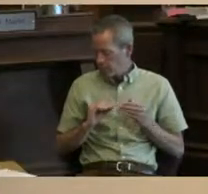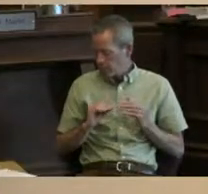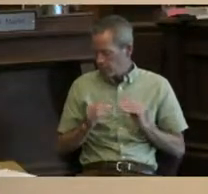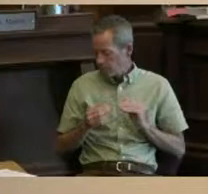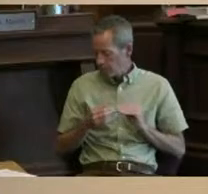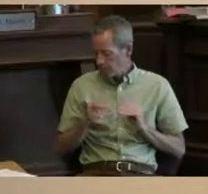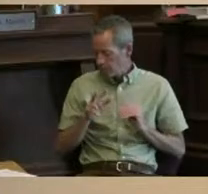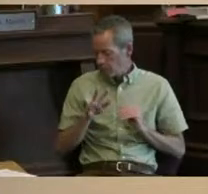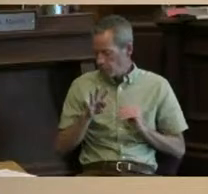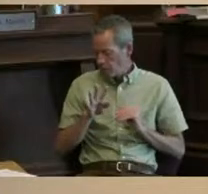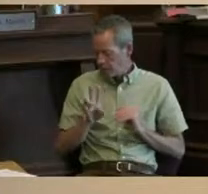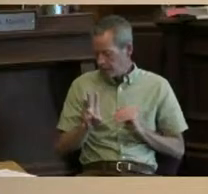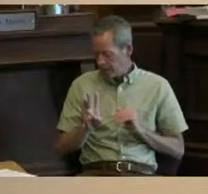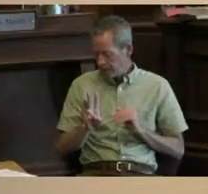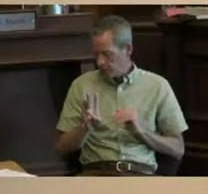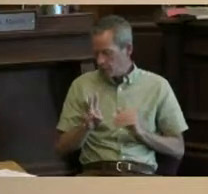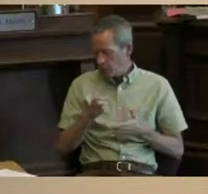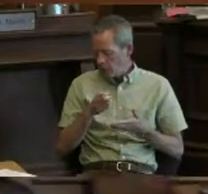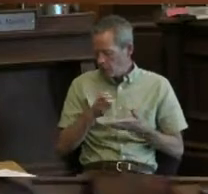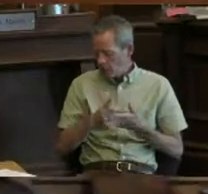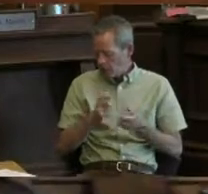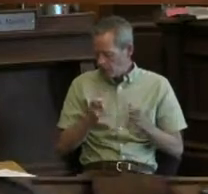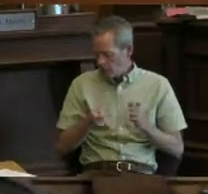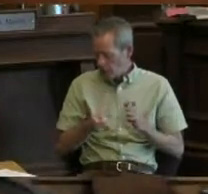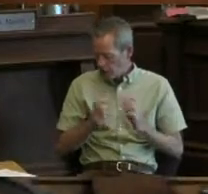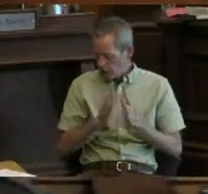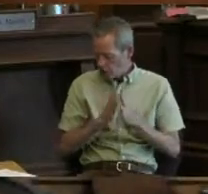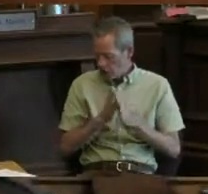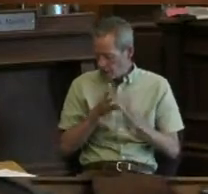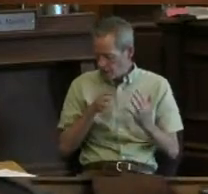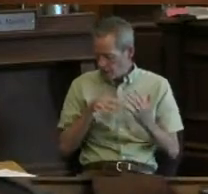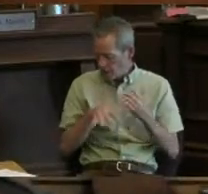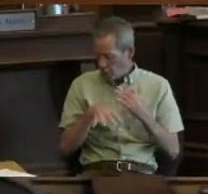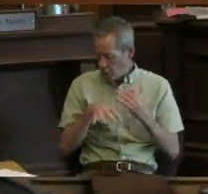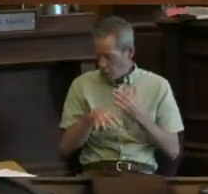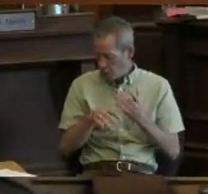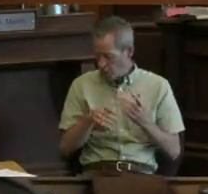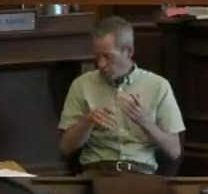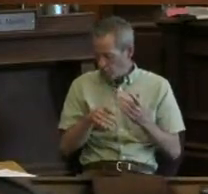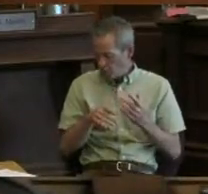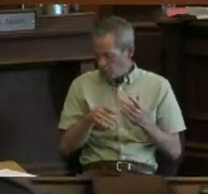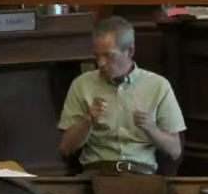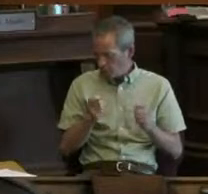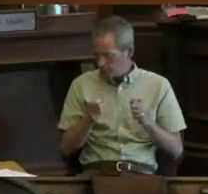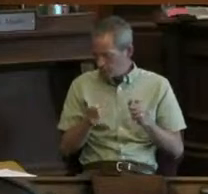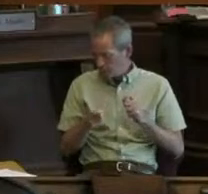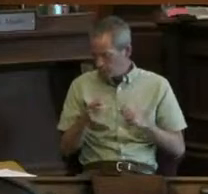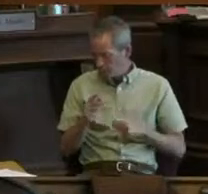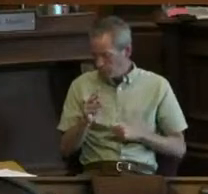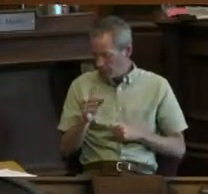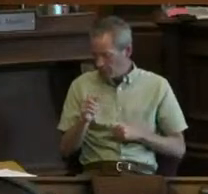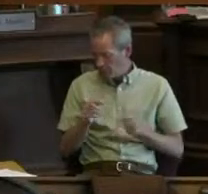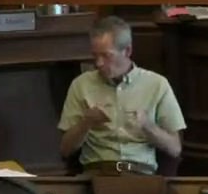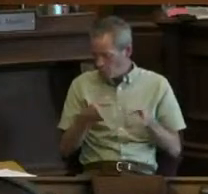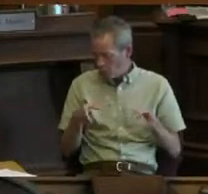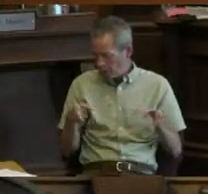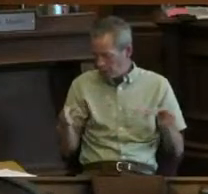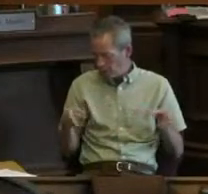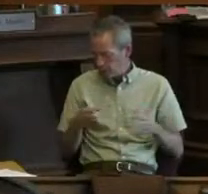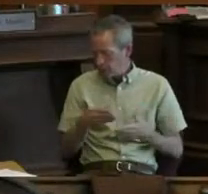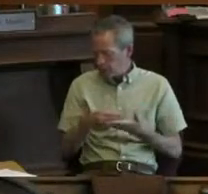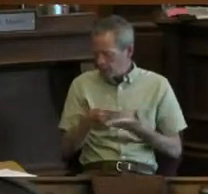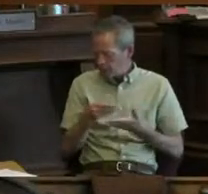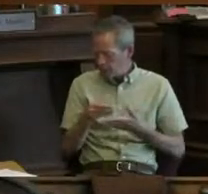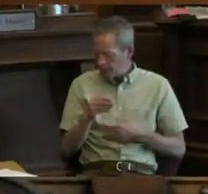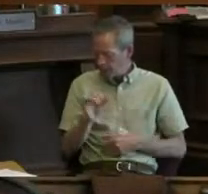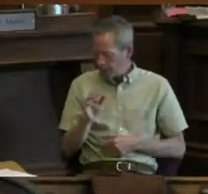Excuse me. Introductory number 347, authorizing a change in traffic flow, alterations of pavement widths, and acquisition of easement for